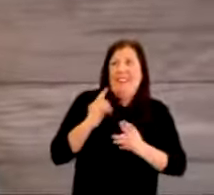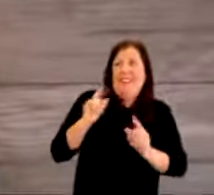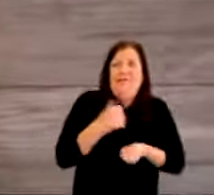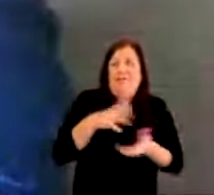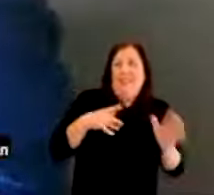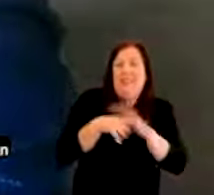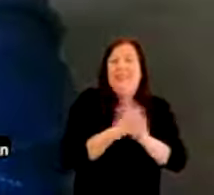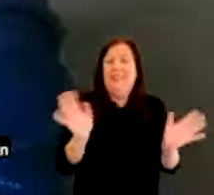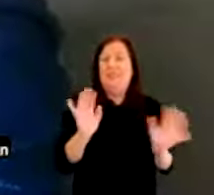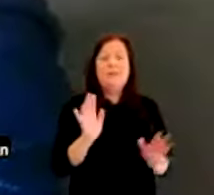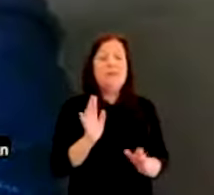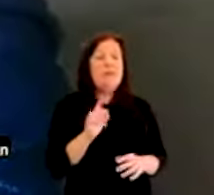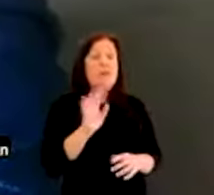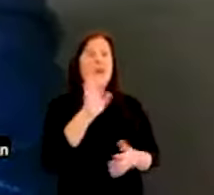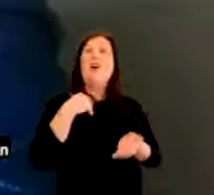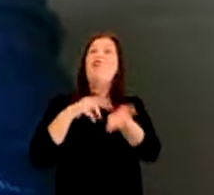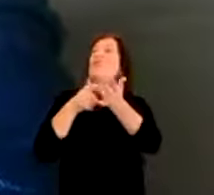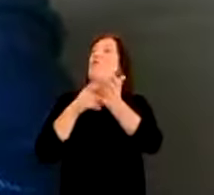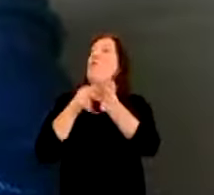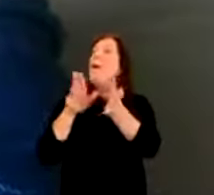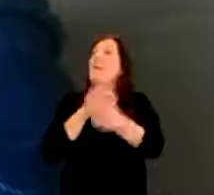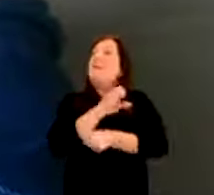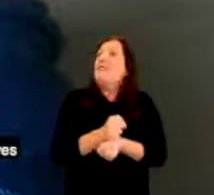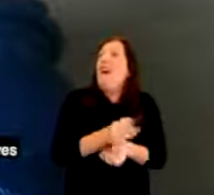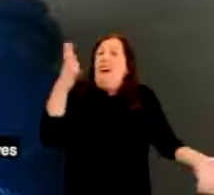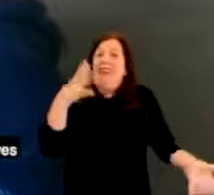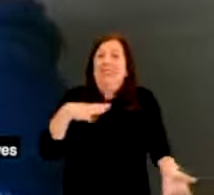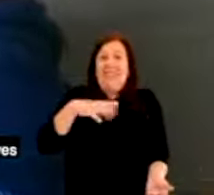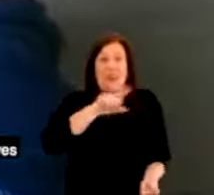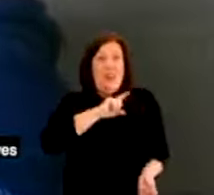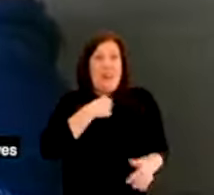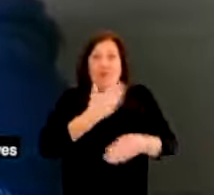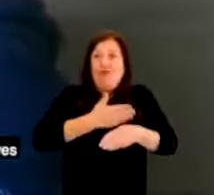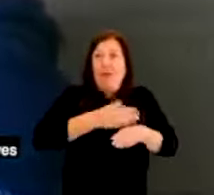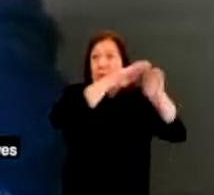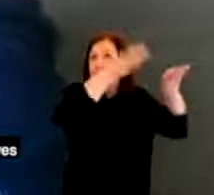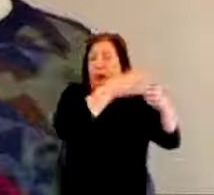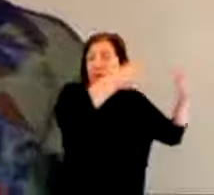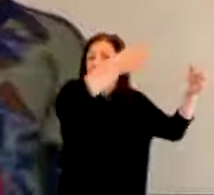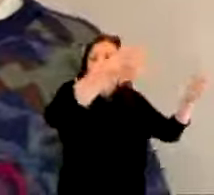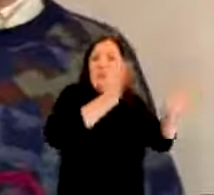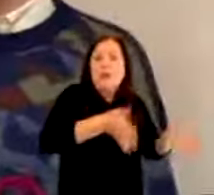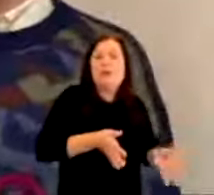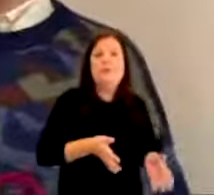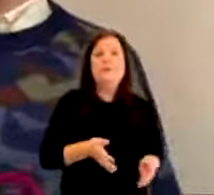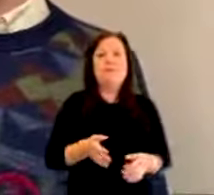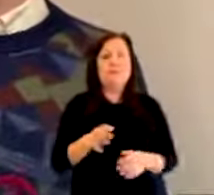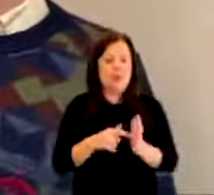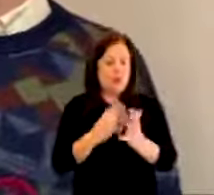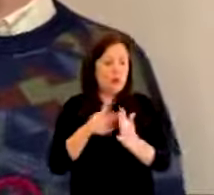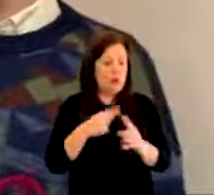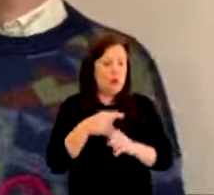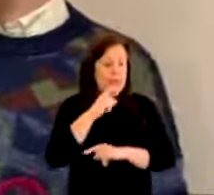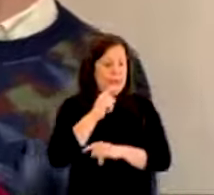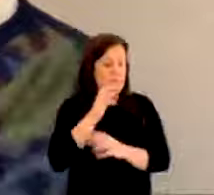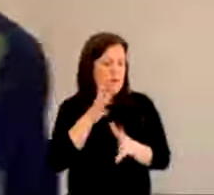go, please. Don't forget to untie me, Norman, because if you don't, there's no one to stack the shelves. Well, we do need those Twixes shifting